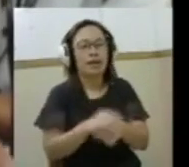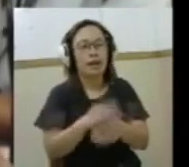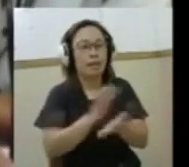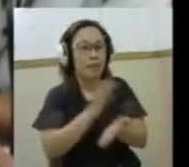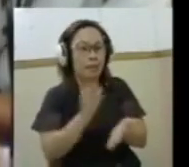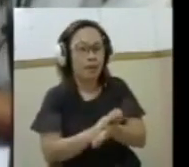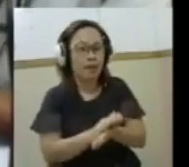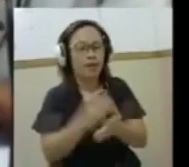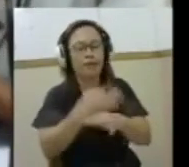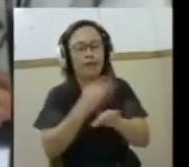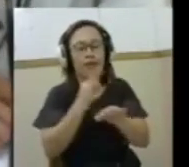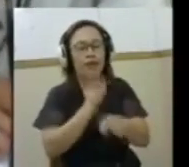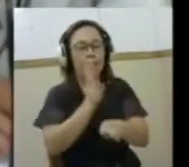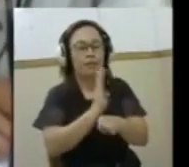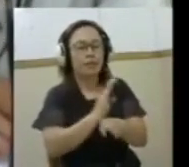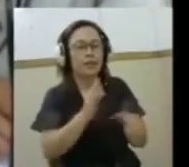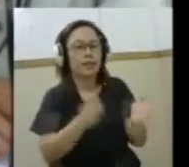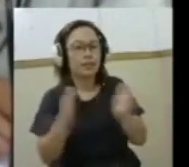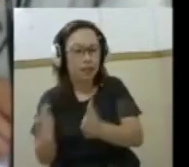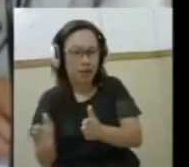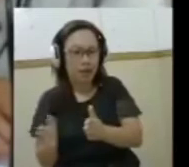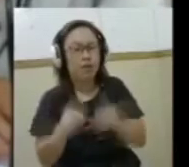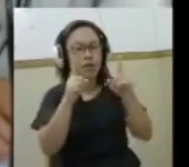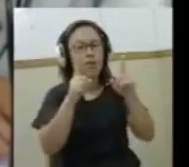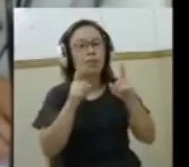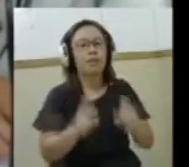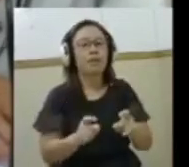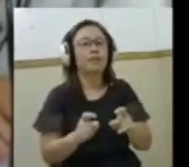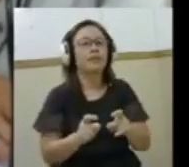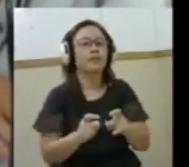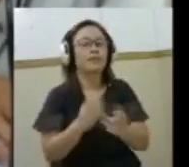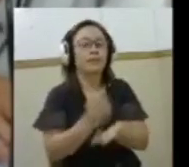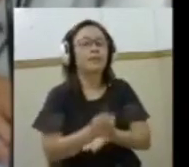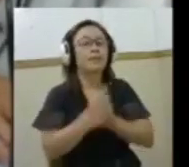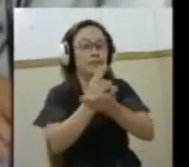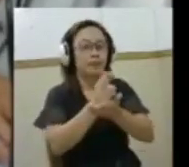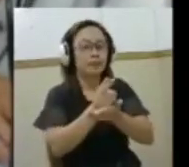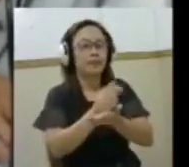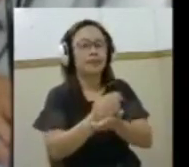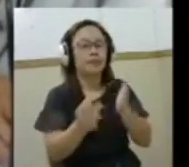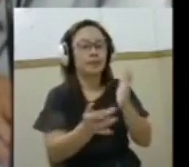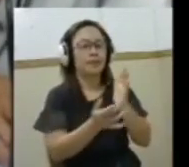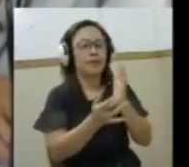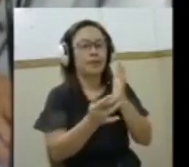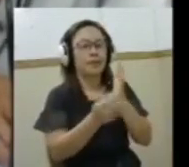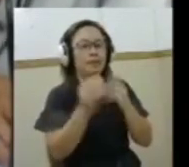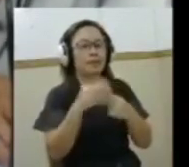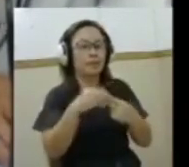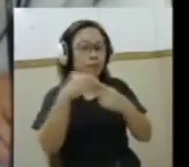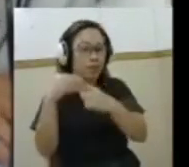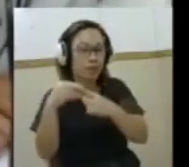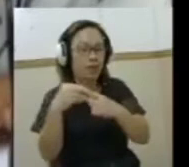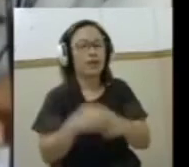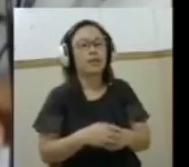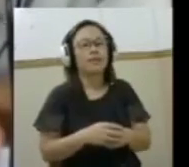it's important to narrow the scope at some point. Research helps you identify the most unique and or important